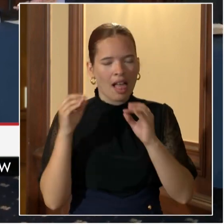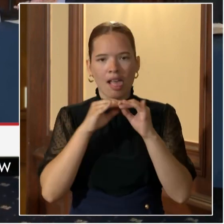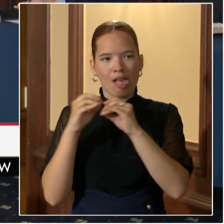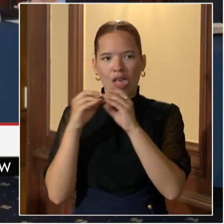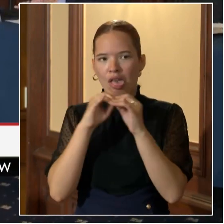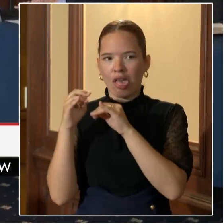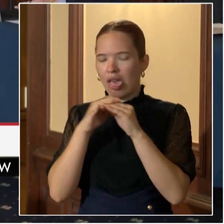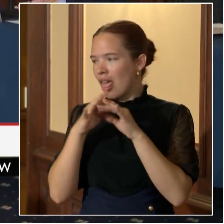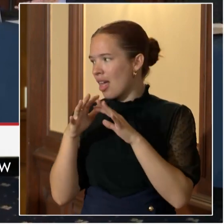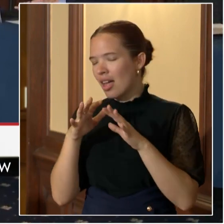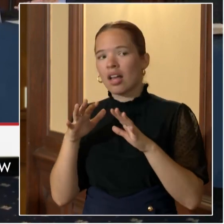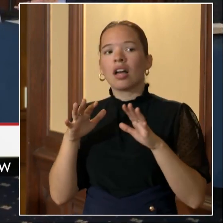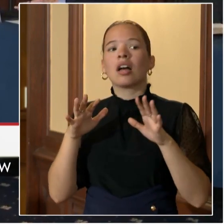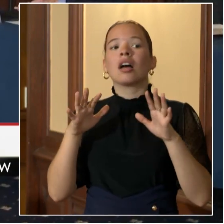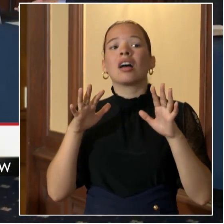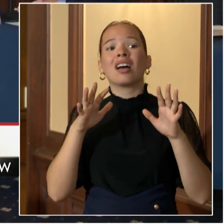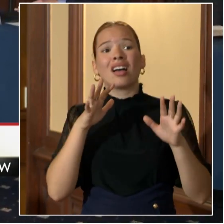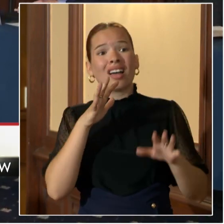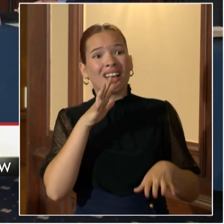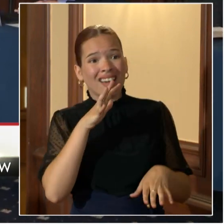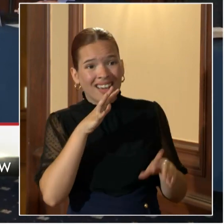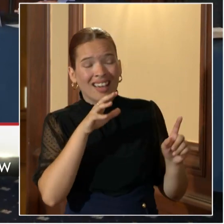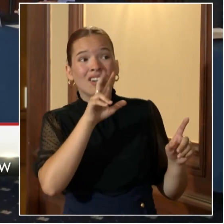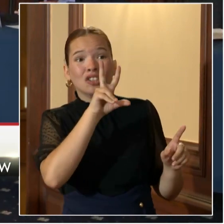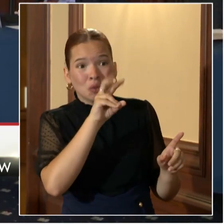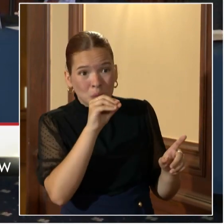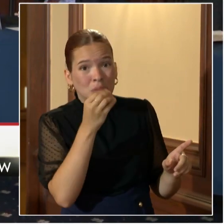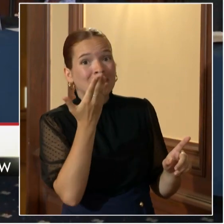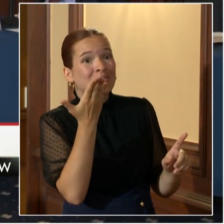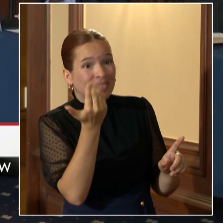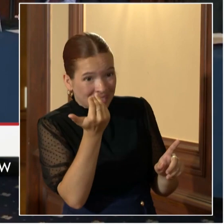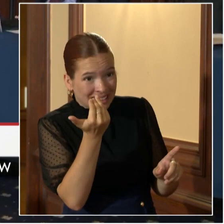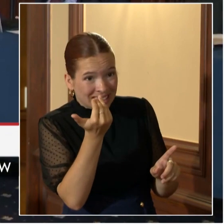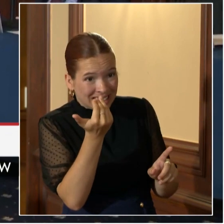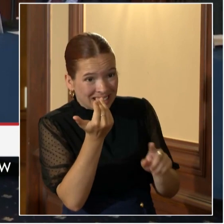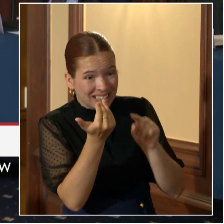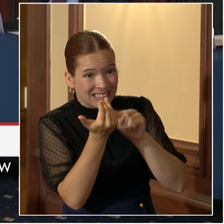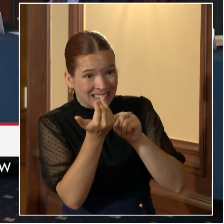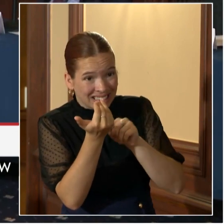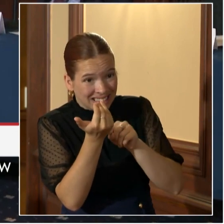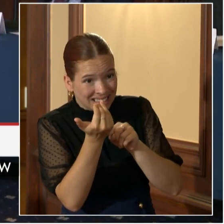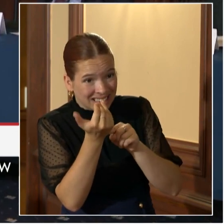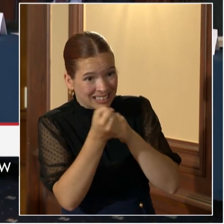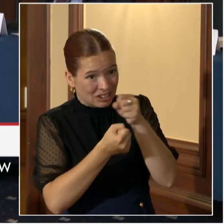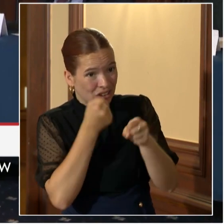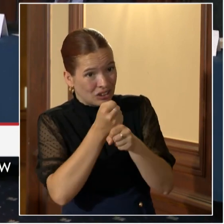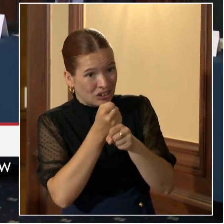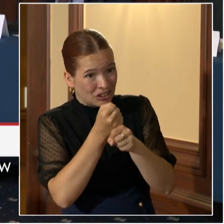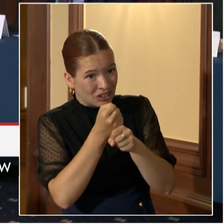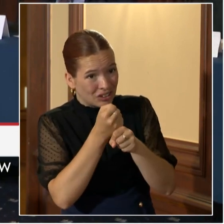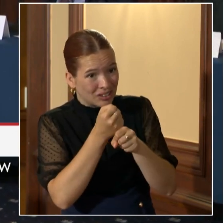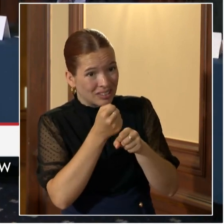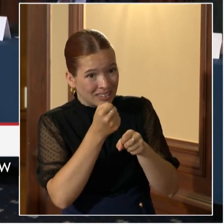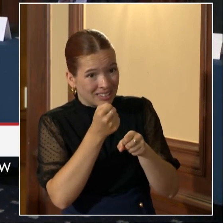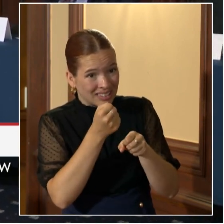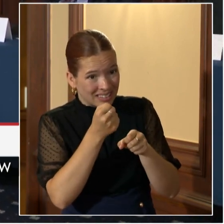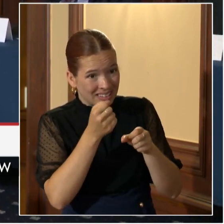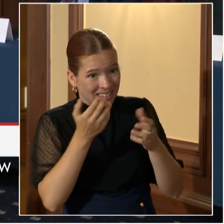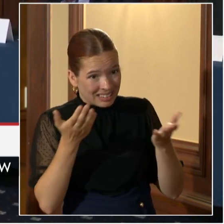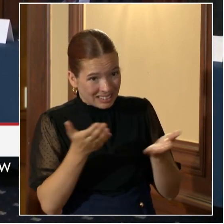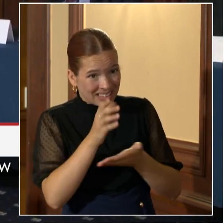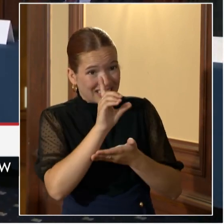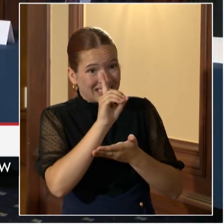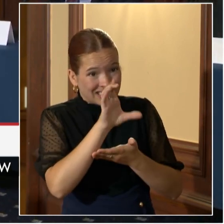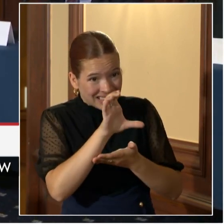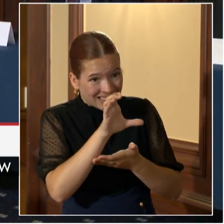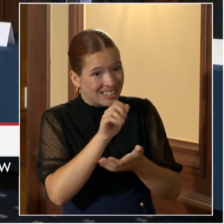every Democrat in the DMV supporting statehood. We do now. The only one that's the outliers, and is he still in office? Andy